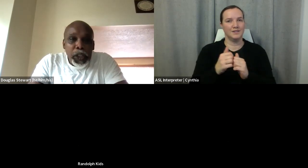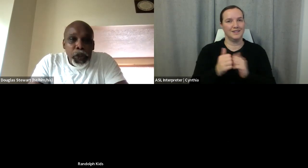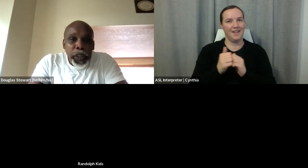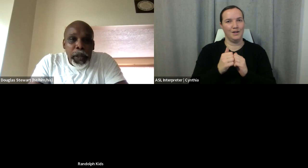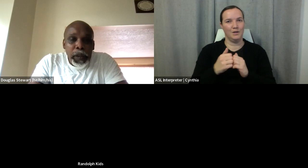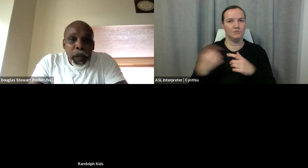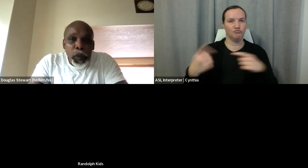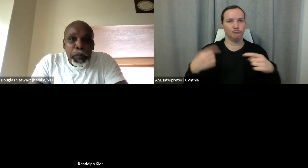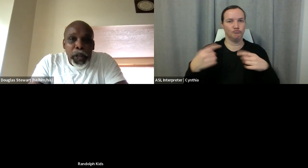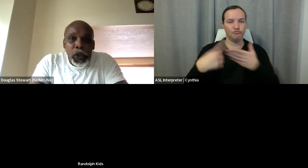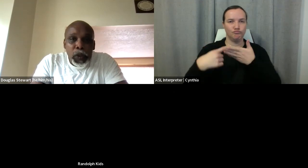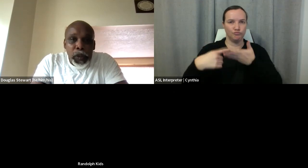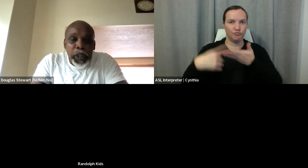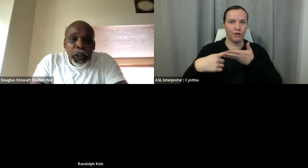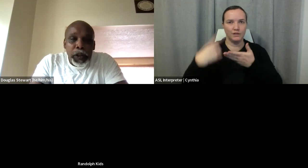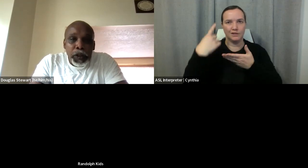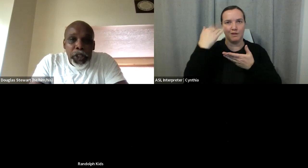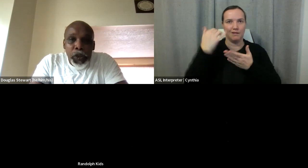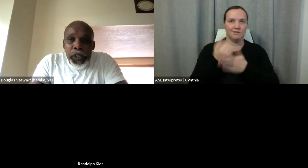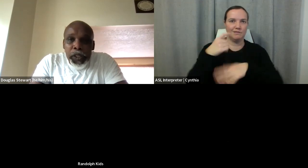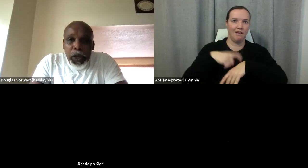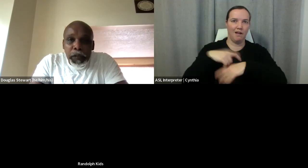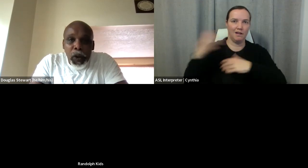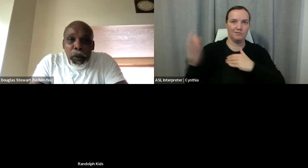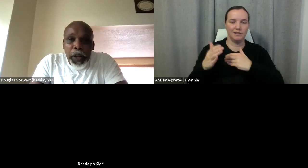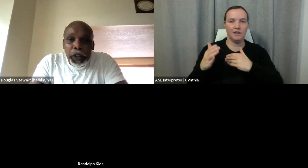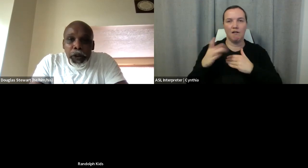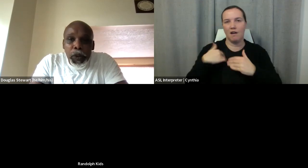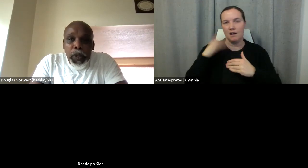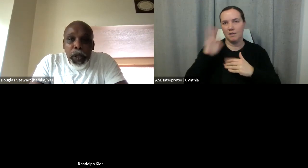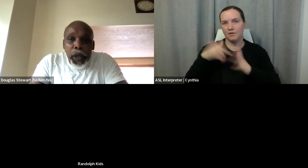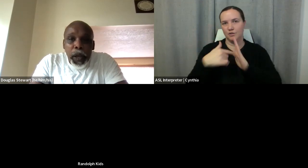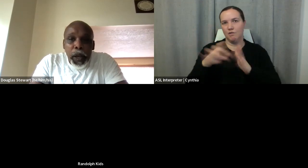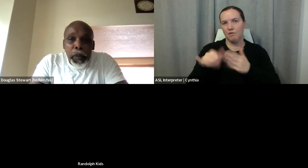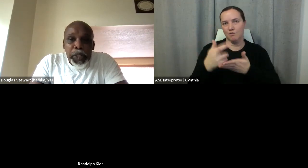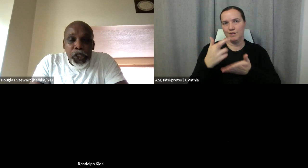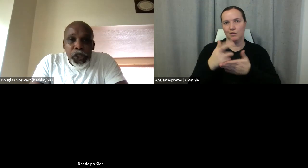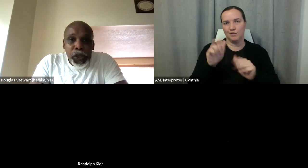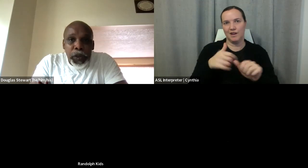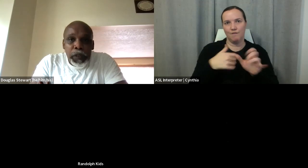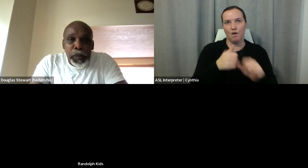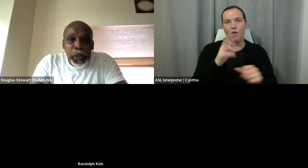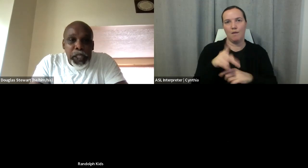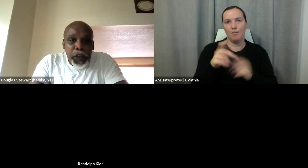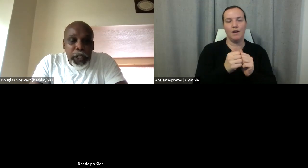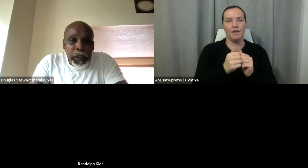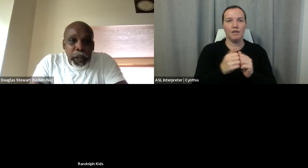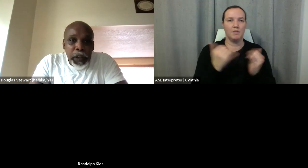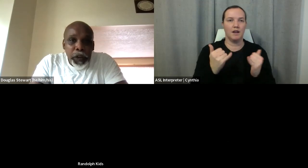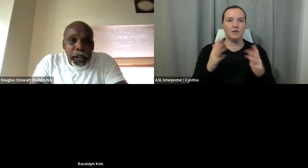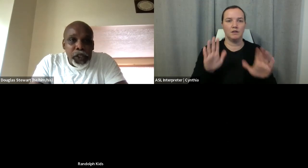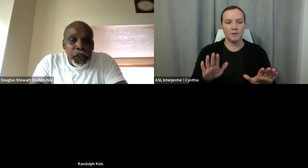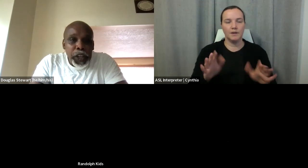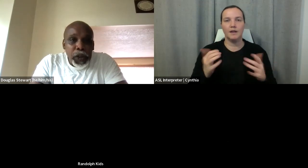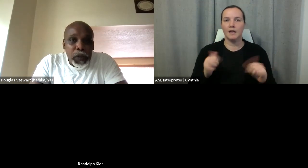then we'll make sure that we point out some of the other resources that you can follow up on your own. But just to give some space for